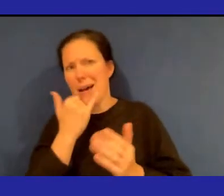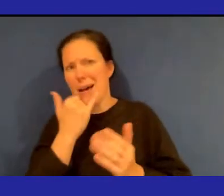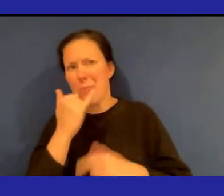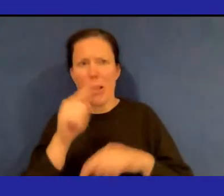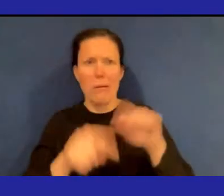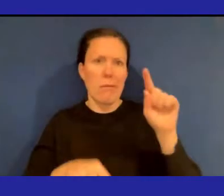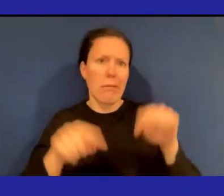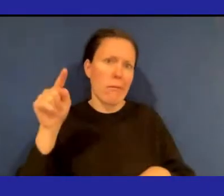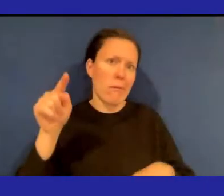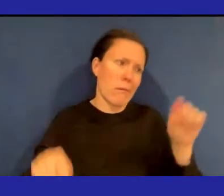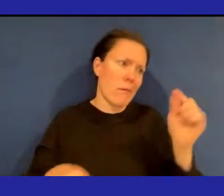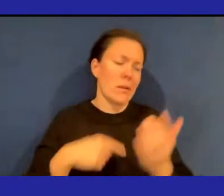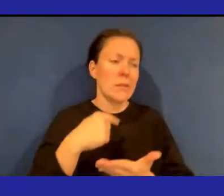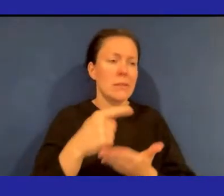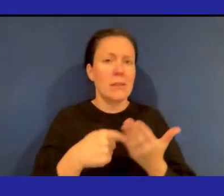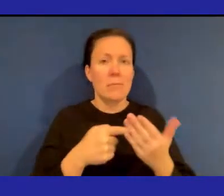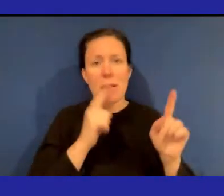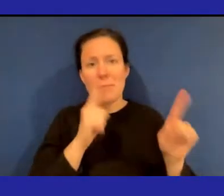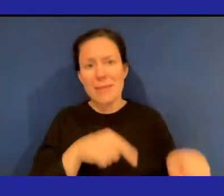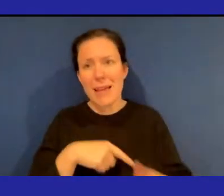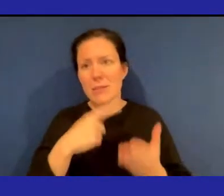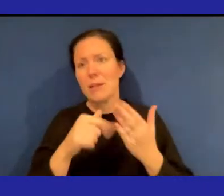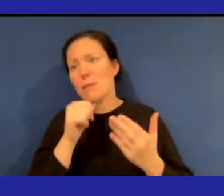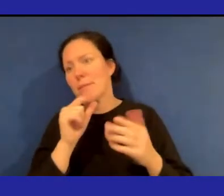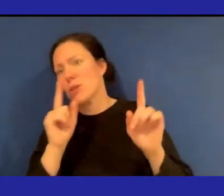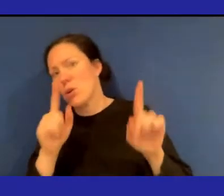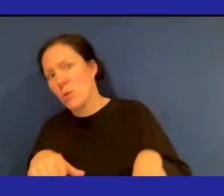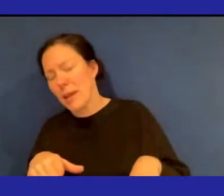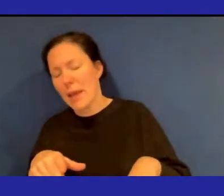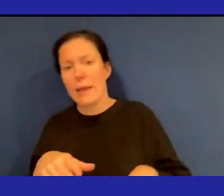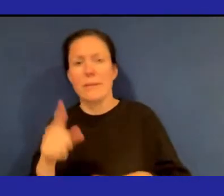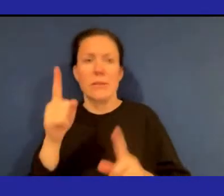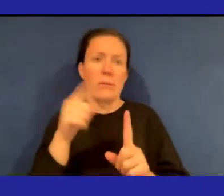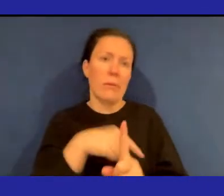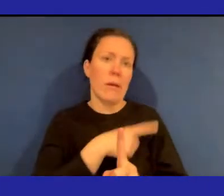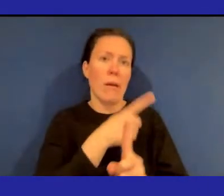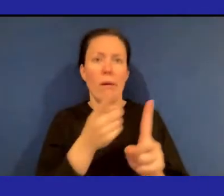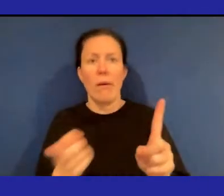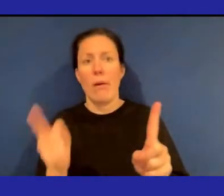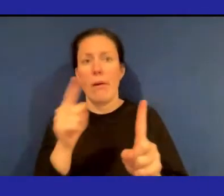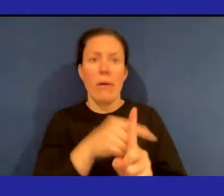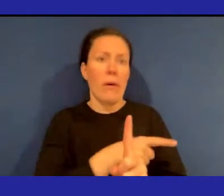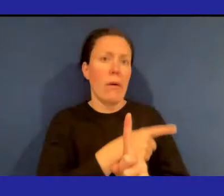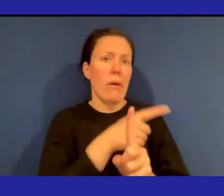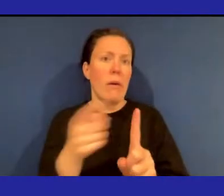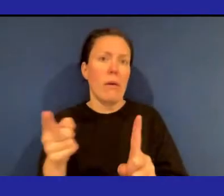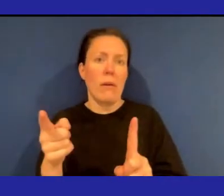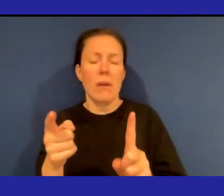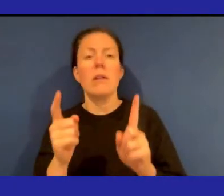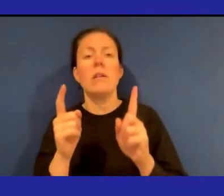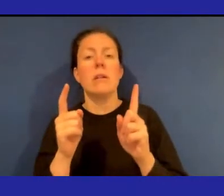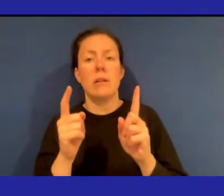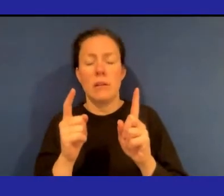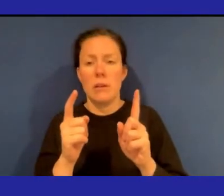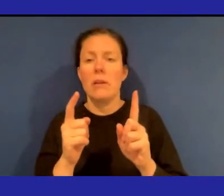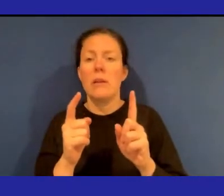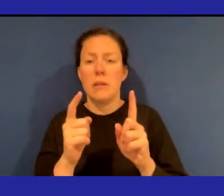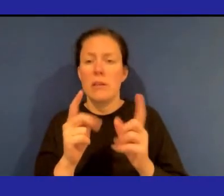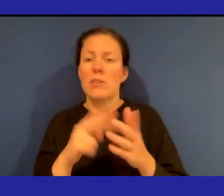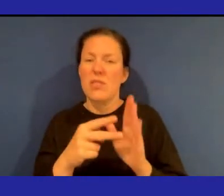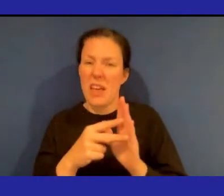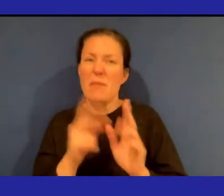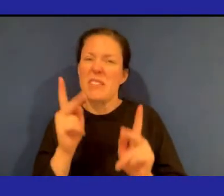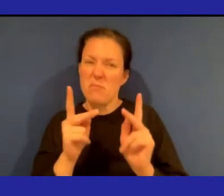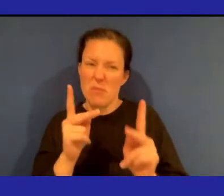answer it. Sometimes there's not somebody to answer it. It's a guarantee that people are going to be dissatisfied and